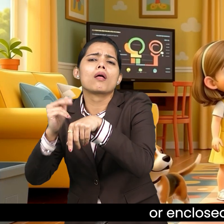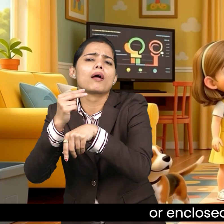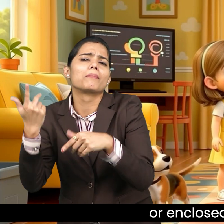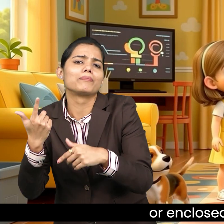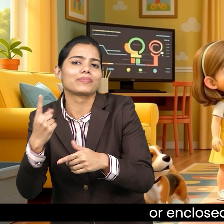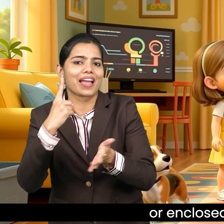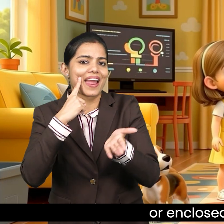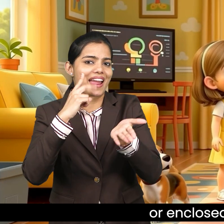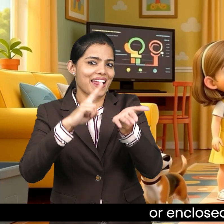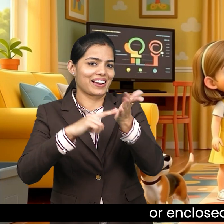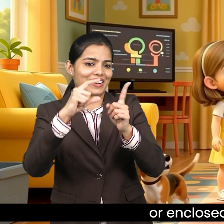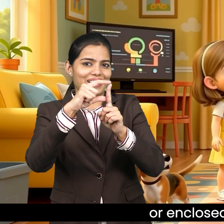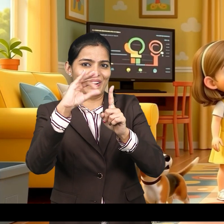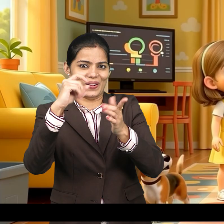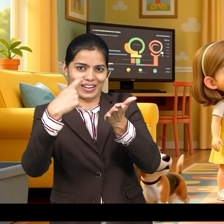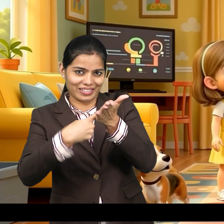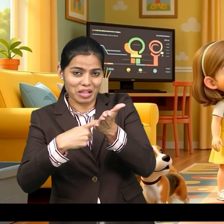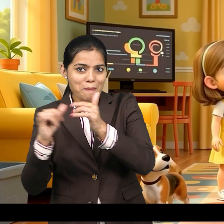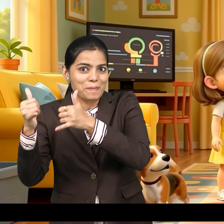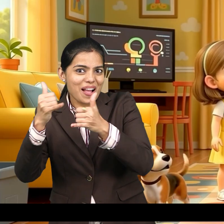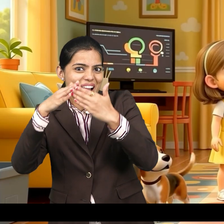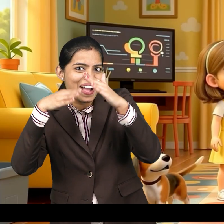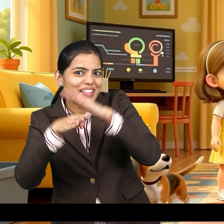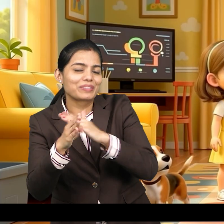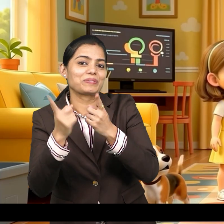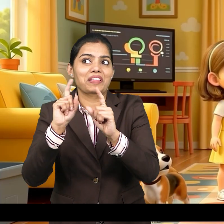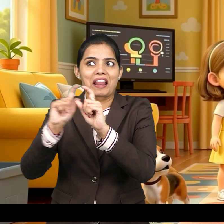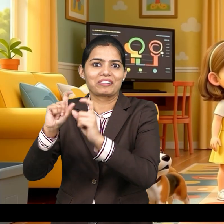enclosed space are called indoor games.